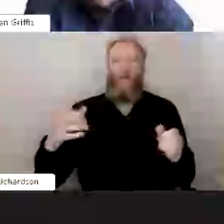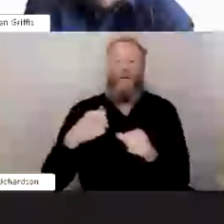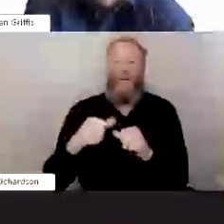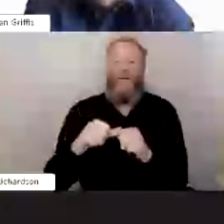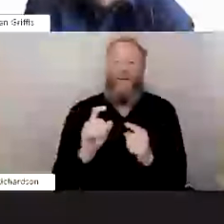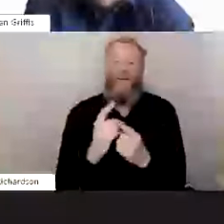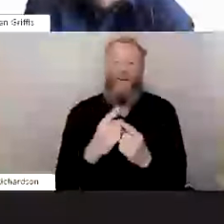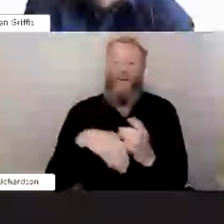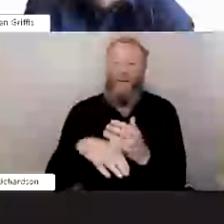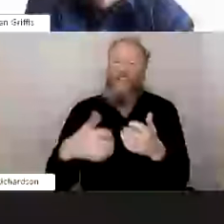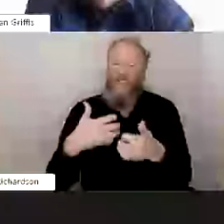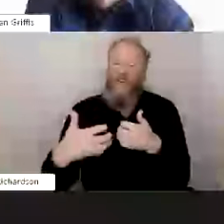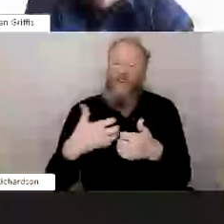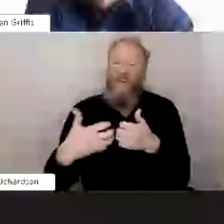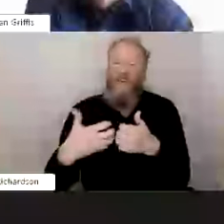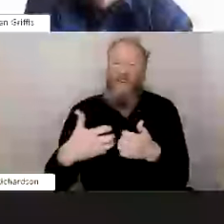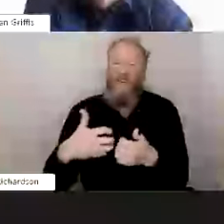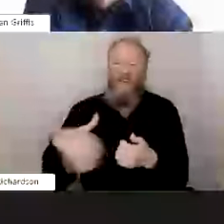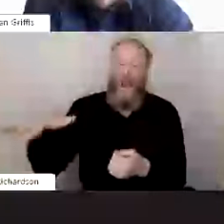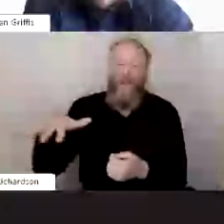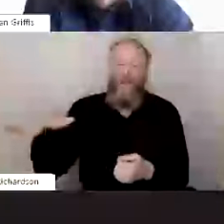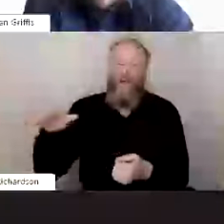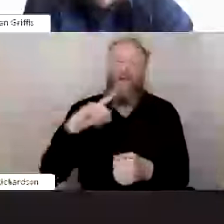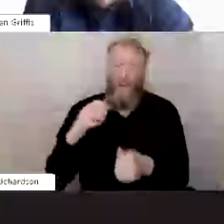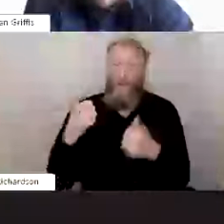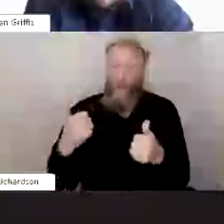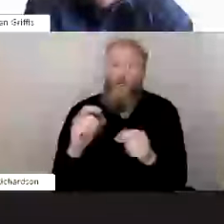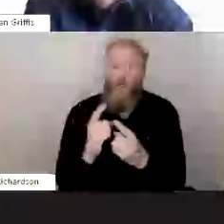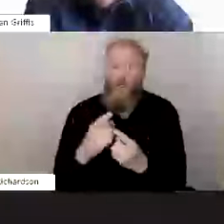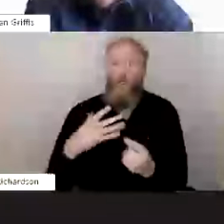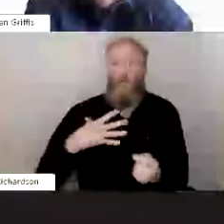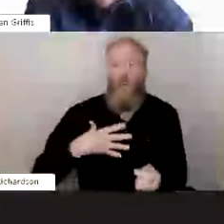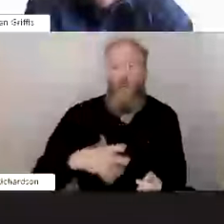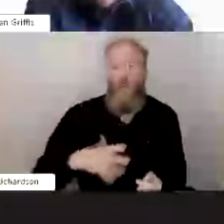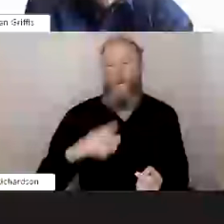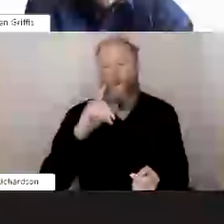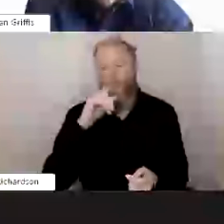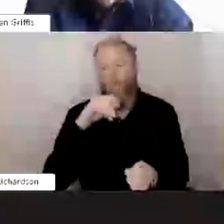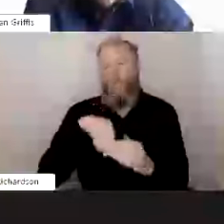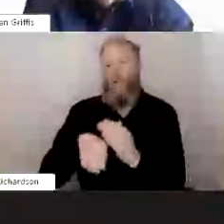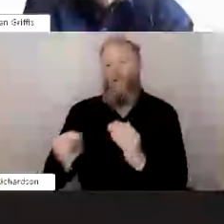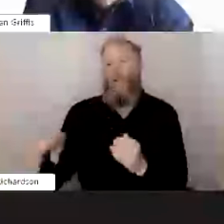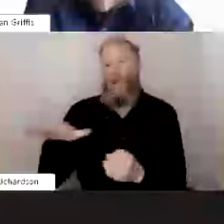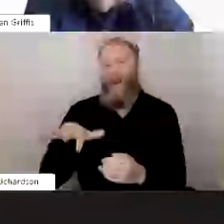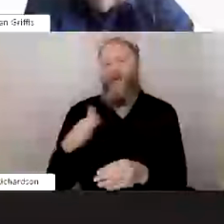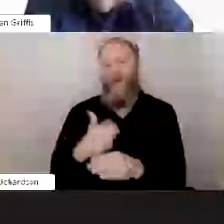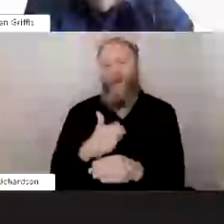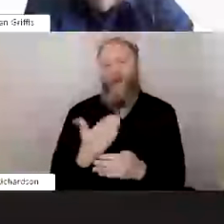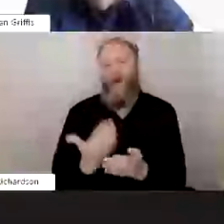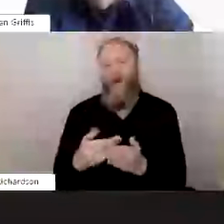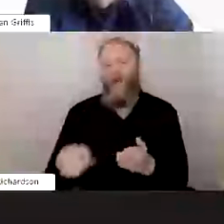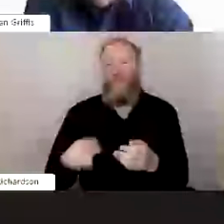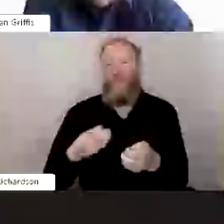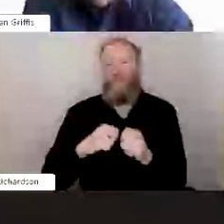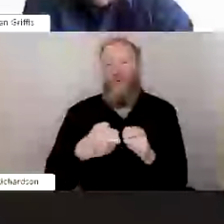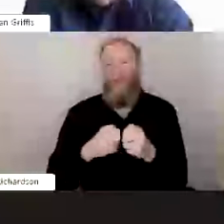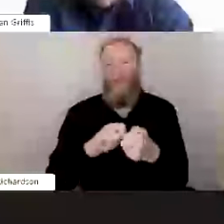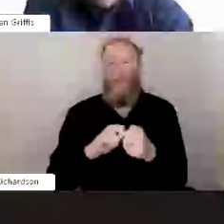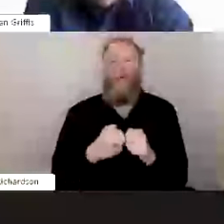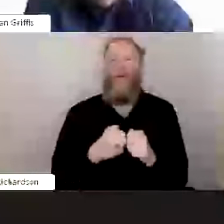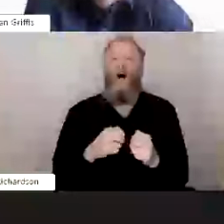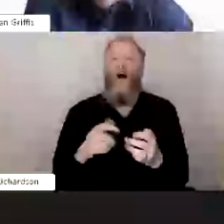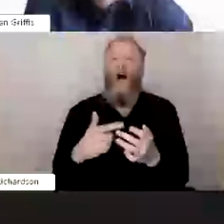tertiary sector, which is a great thing. We need academics focusing on this issue. The other thing, the really important thing to note